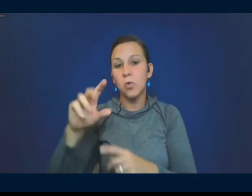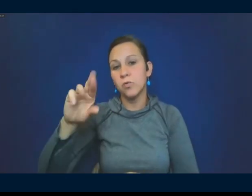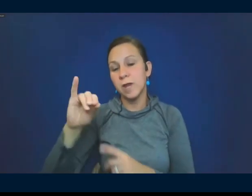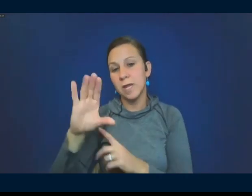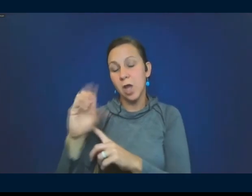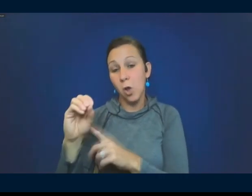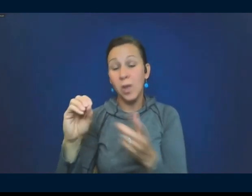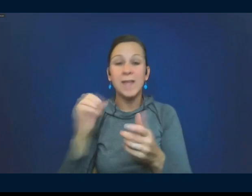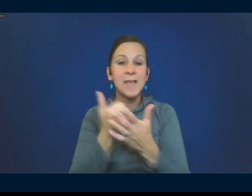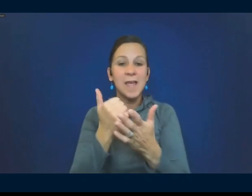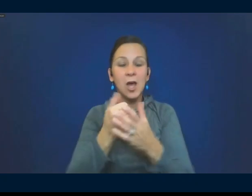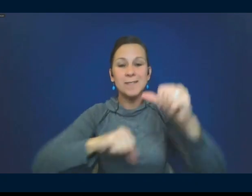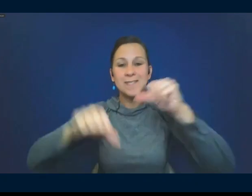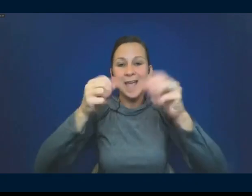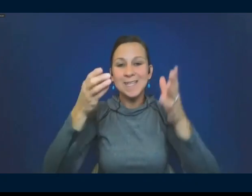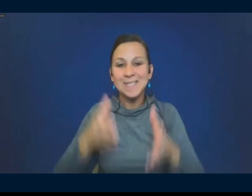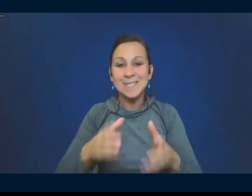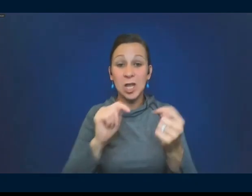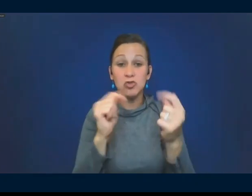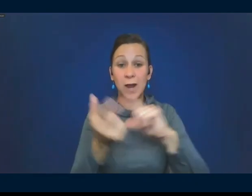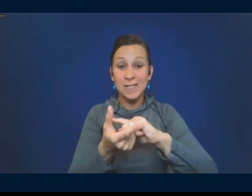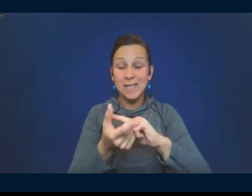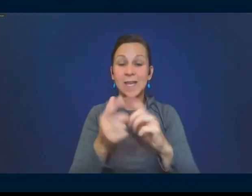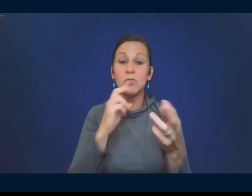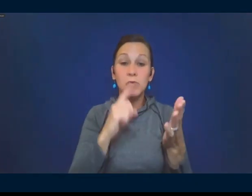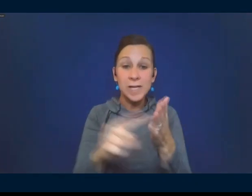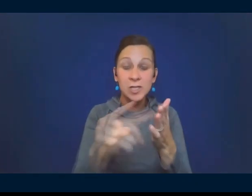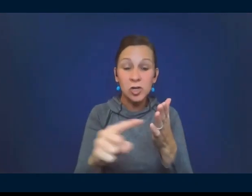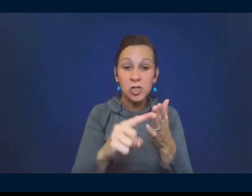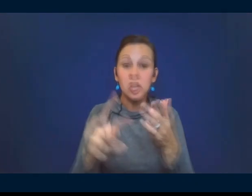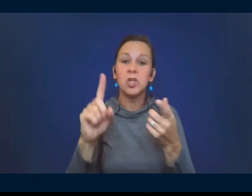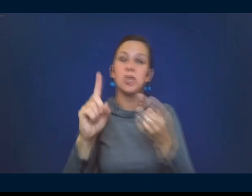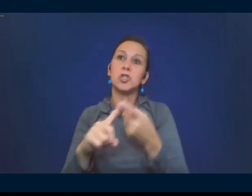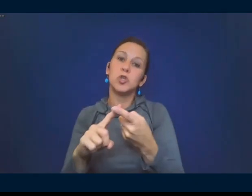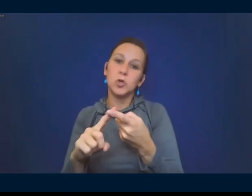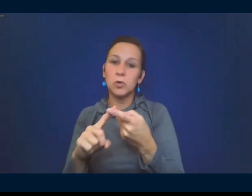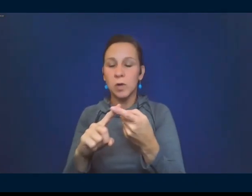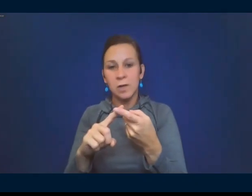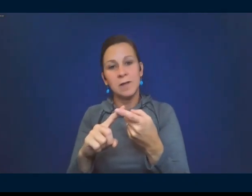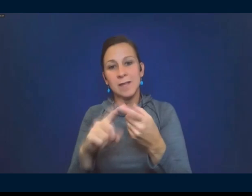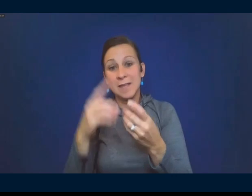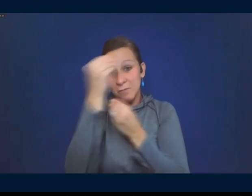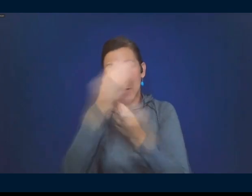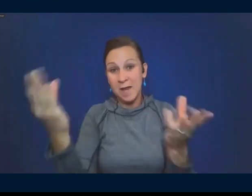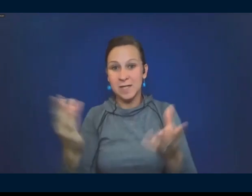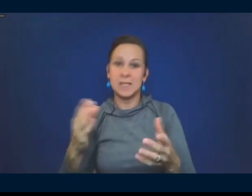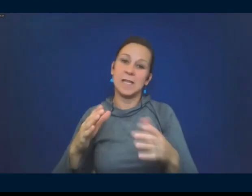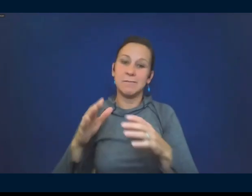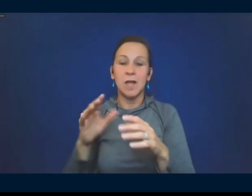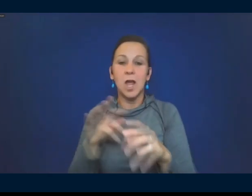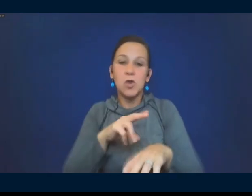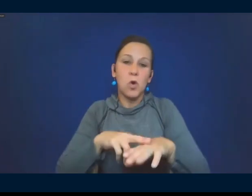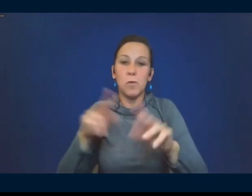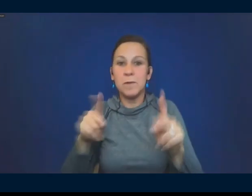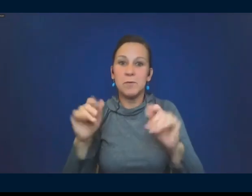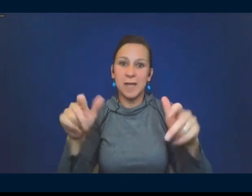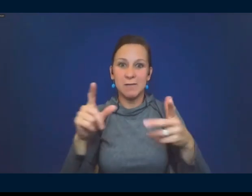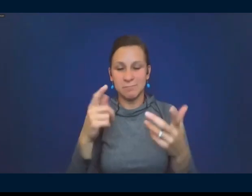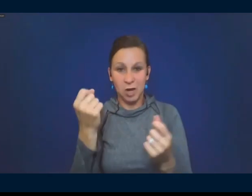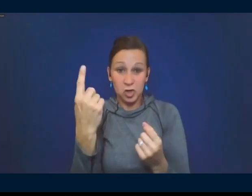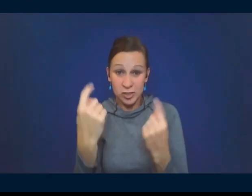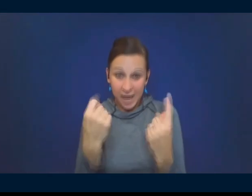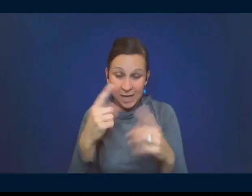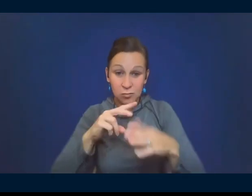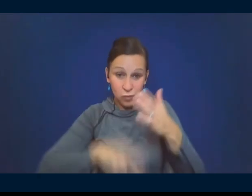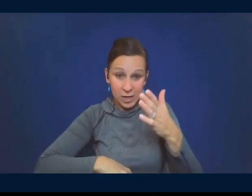translate research into digestible information for the public through the news. The newsrooms benefit from having